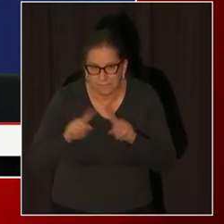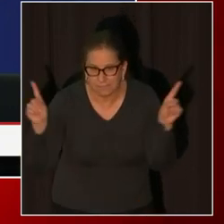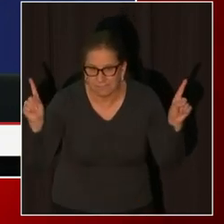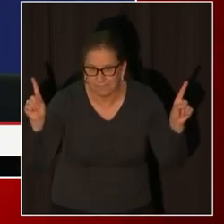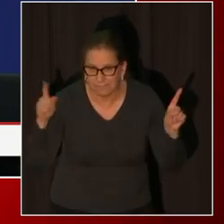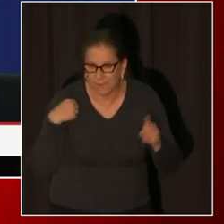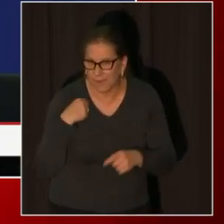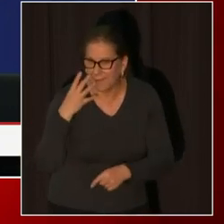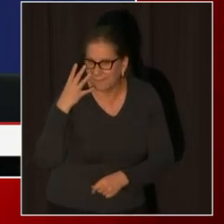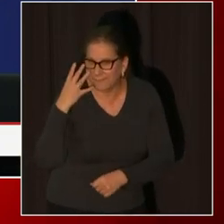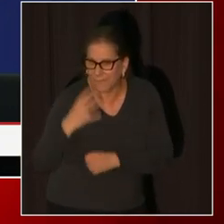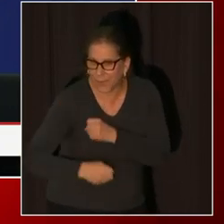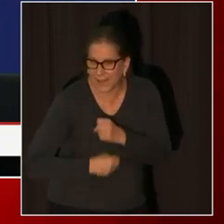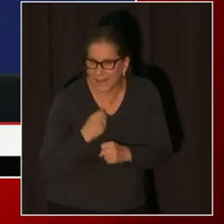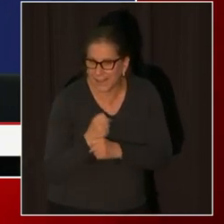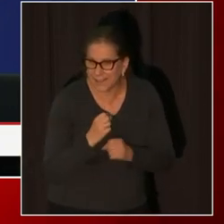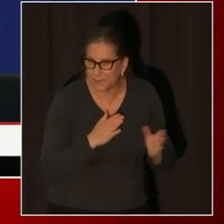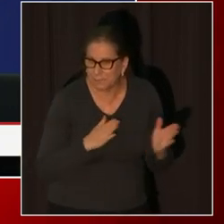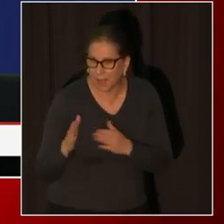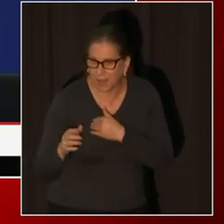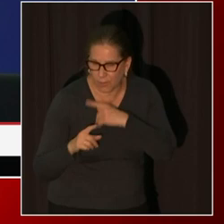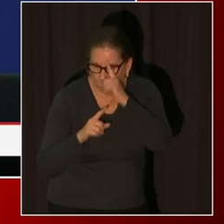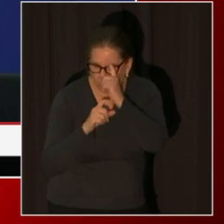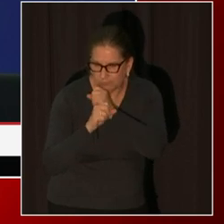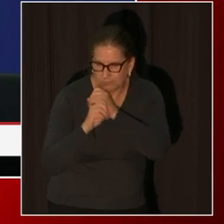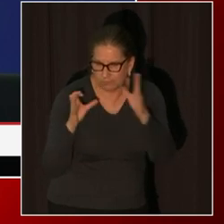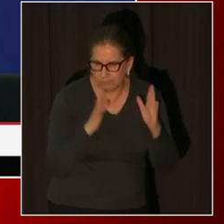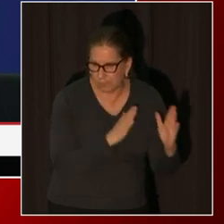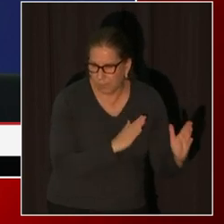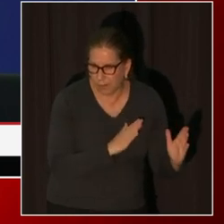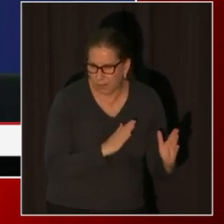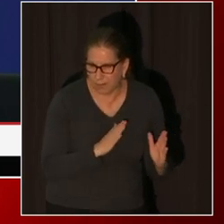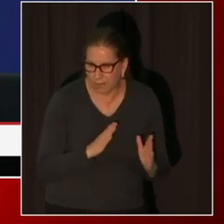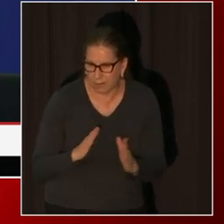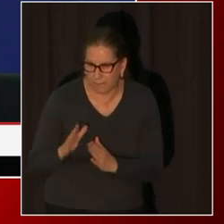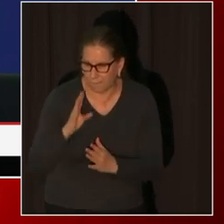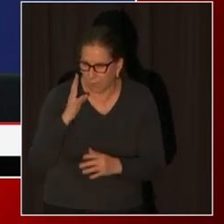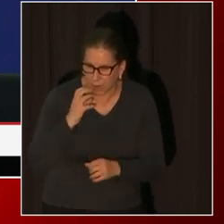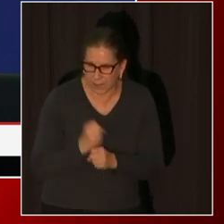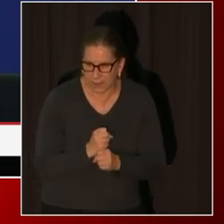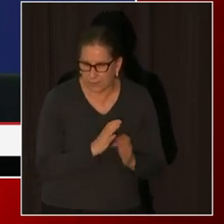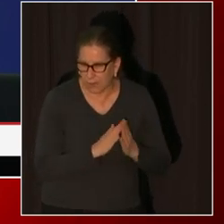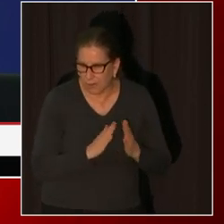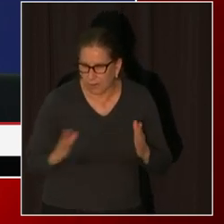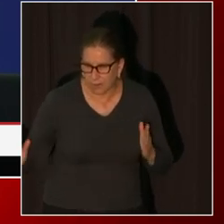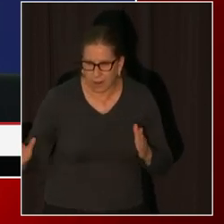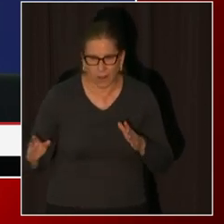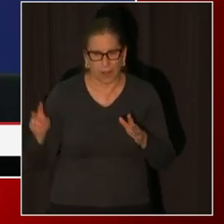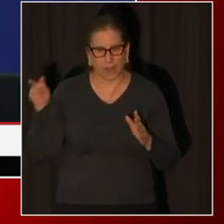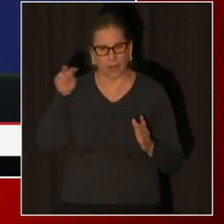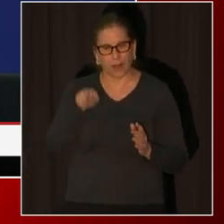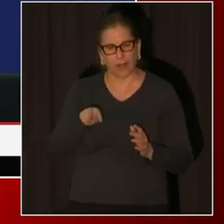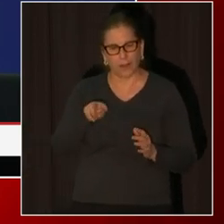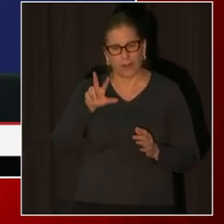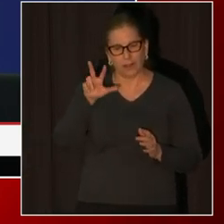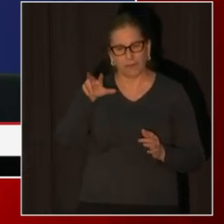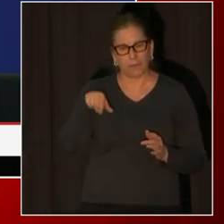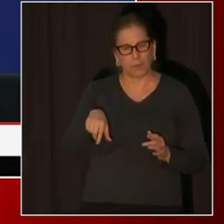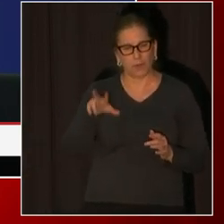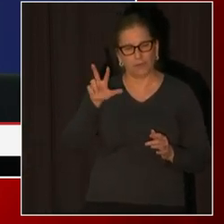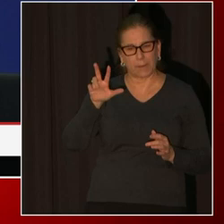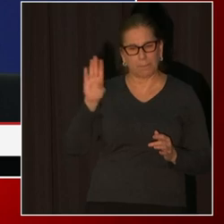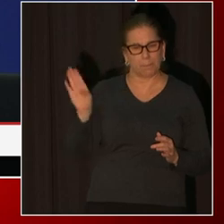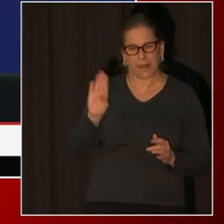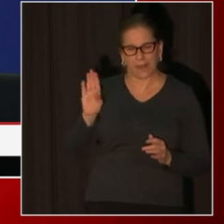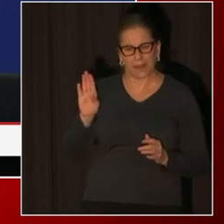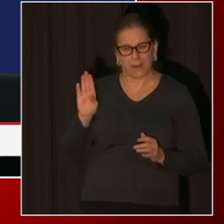run? And we'll reforecast that going forward. But we've used, if you look at the $3.3 billion reserves, we're using about $1.2 billion